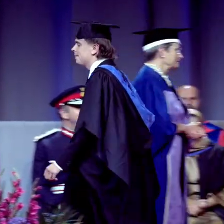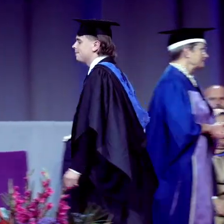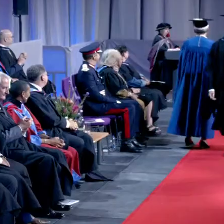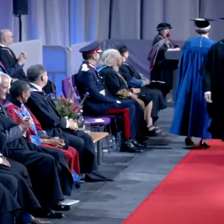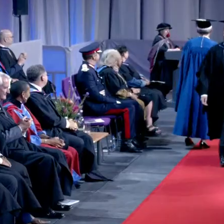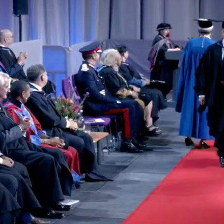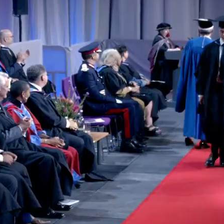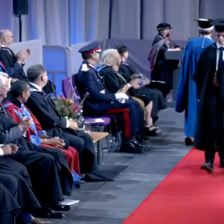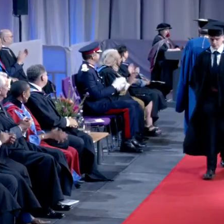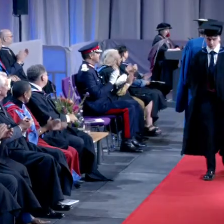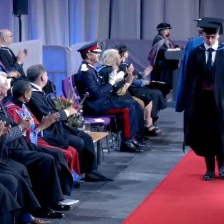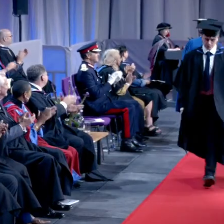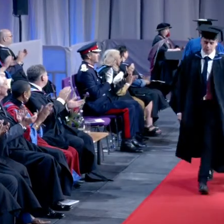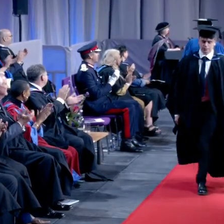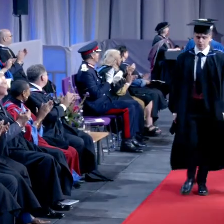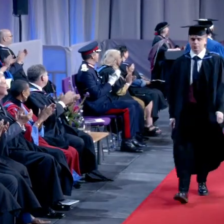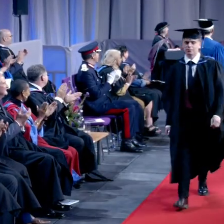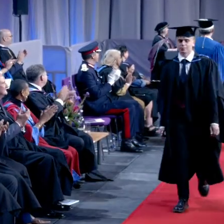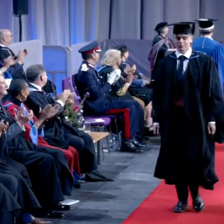Jordan Smith.